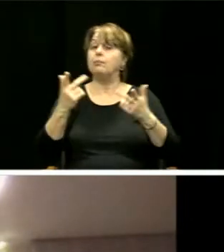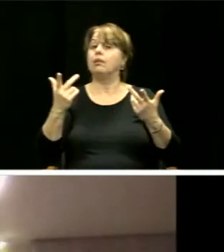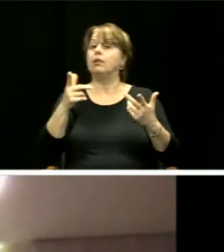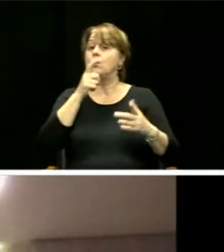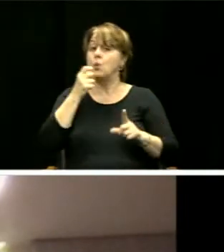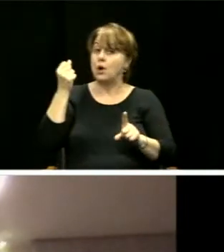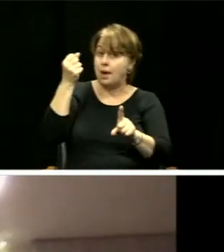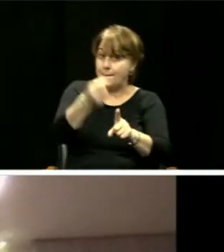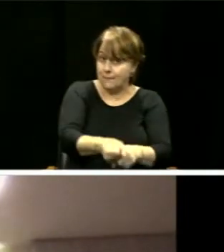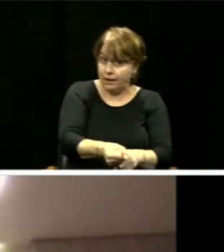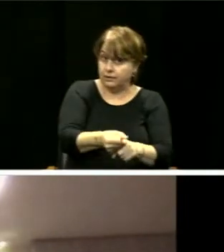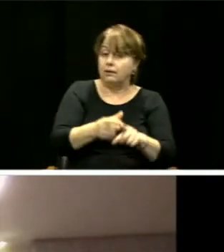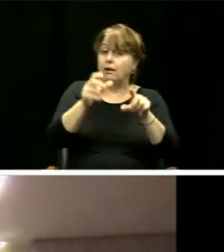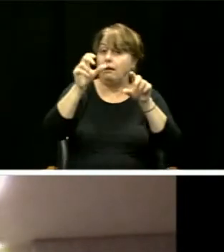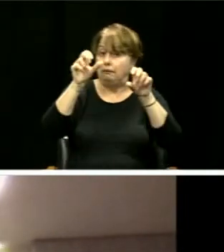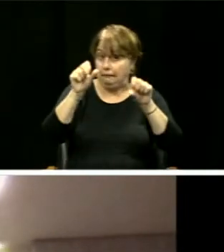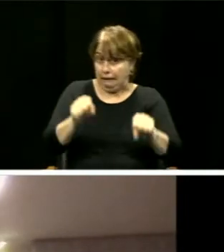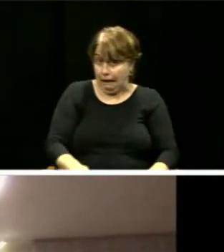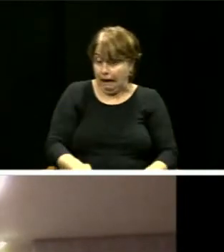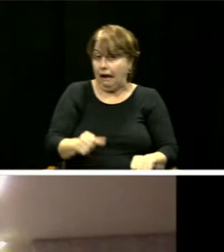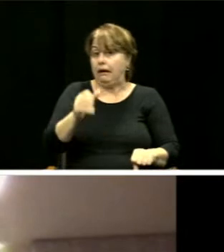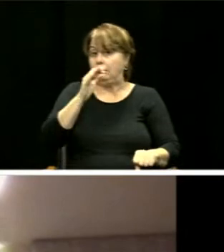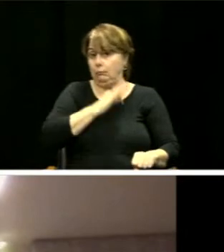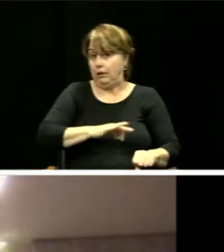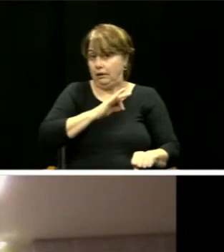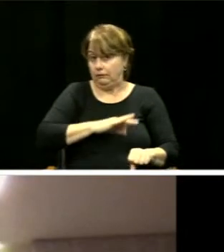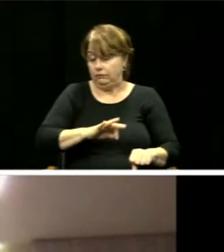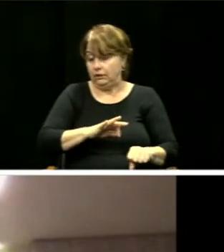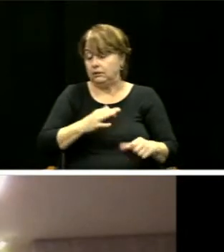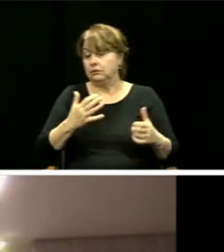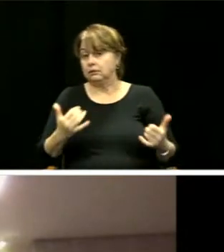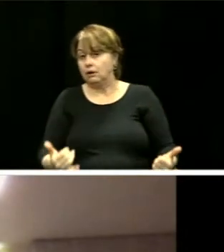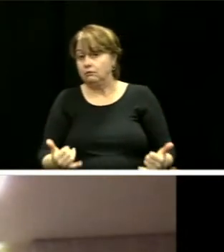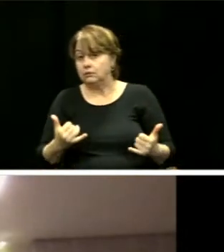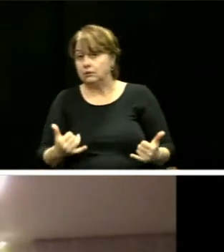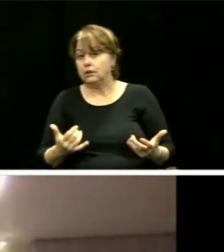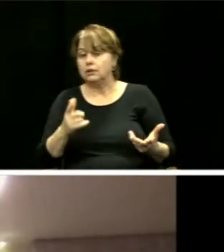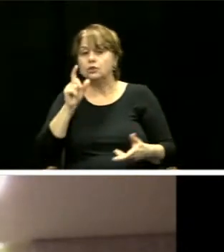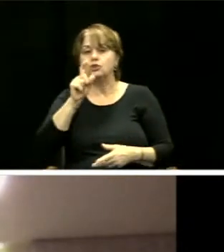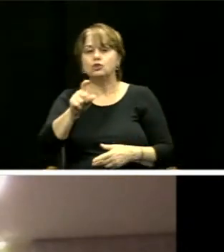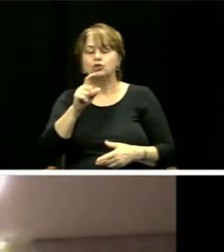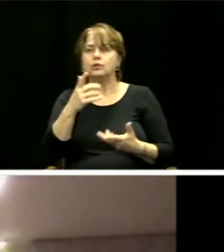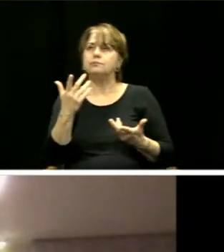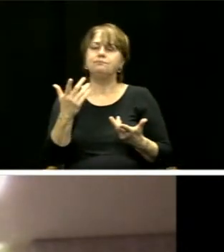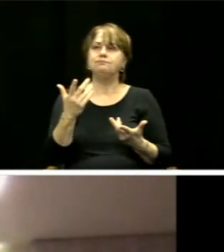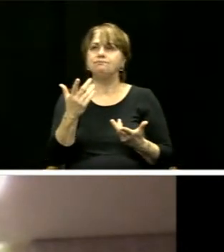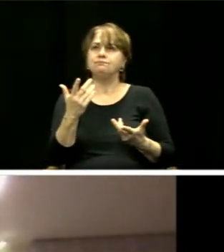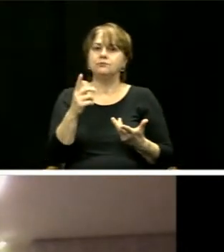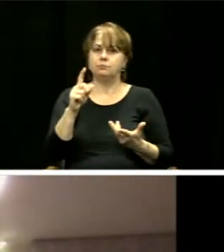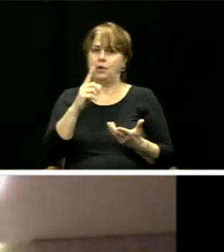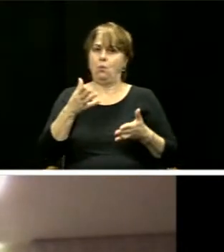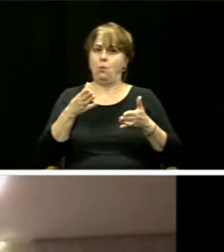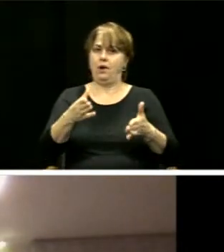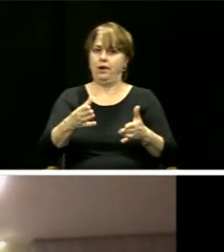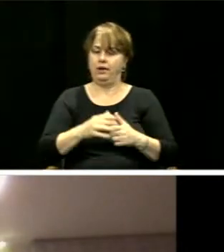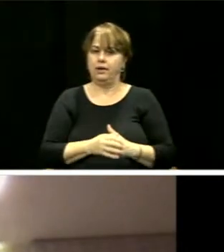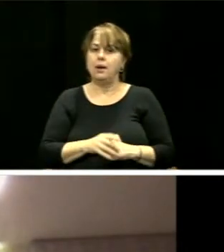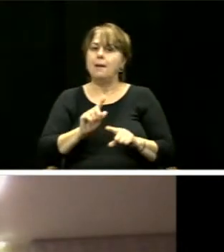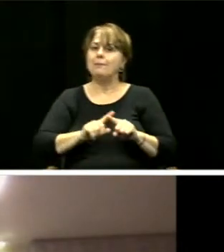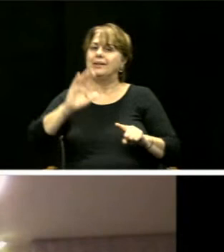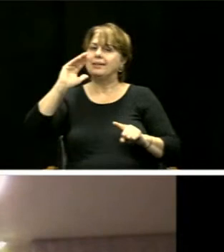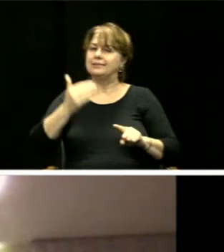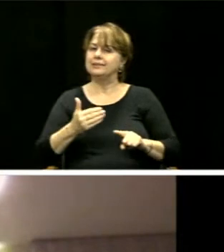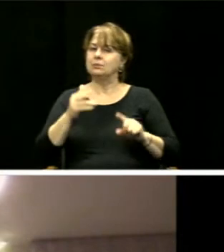people that could benefit from it, there's currently some issues that have arisen between the